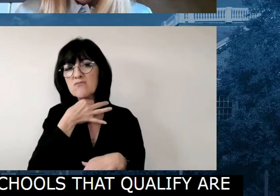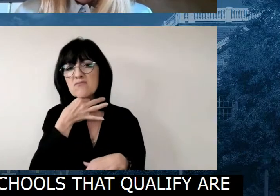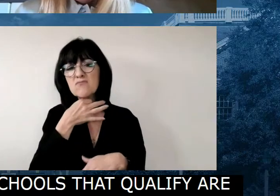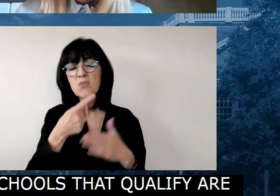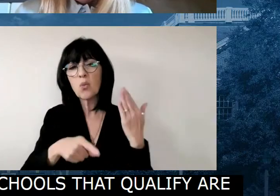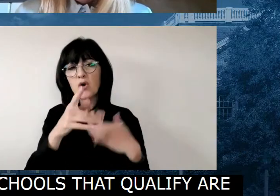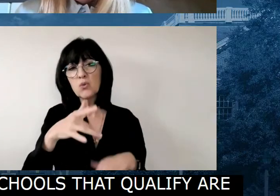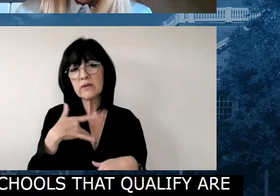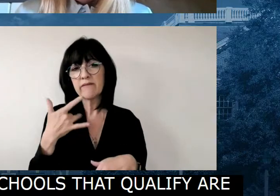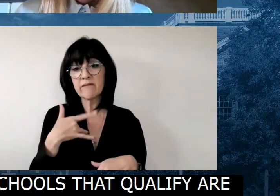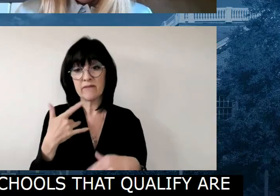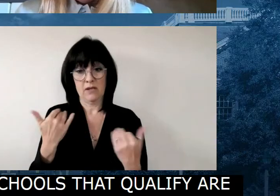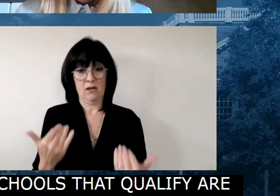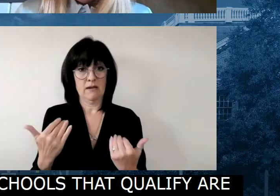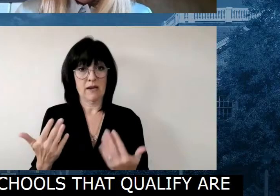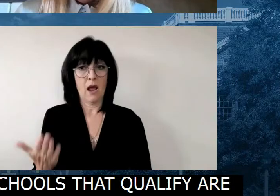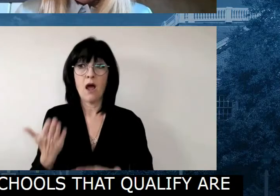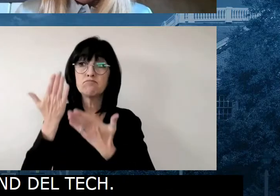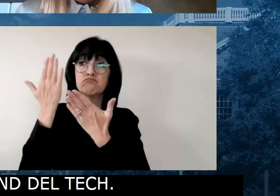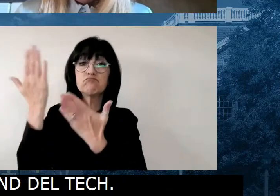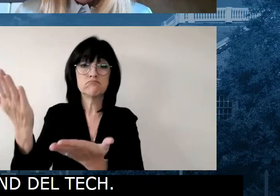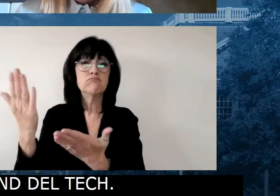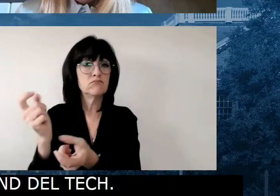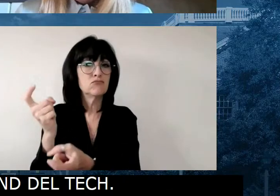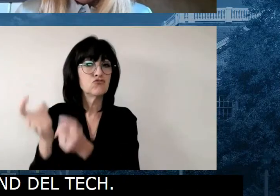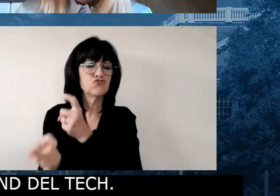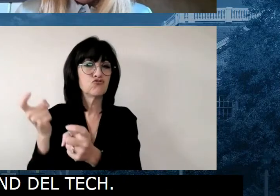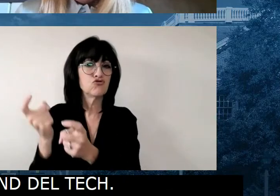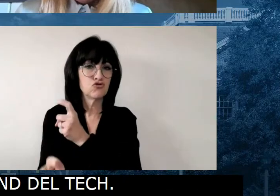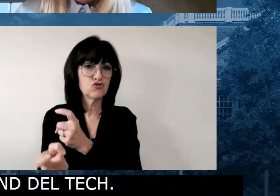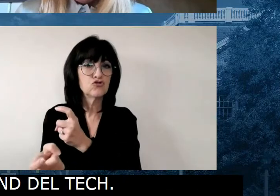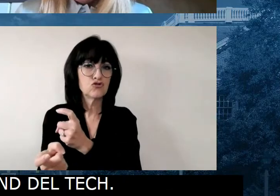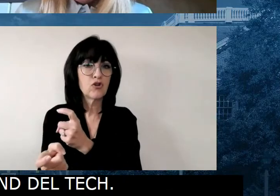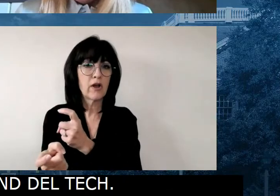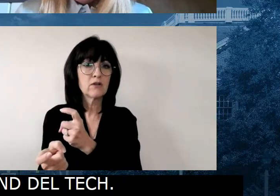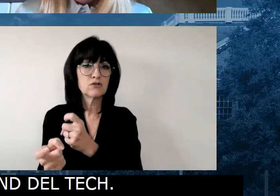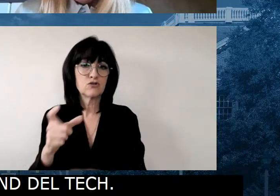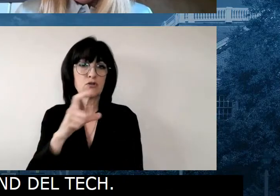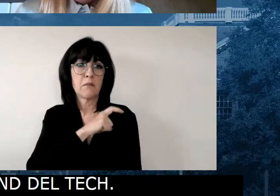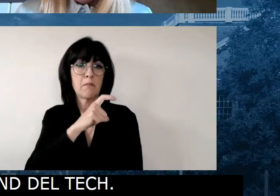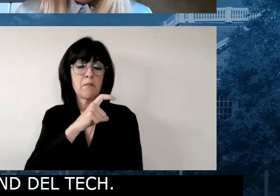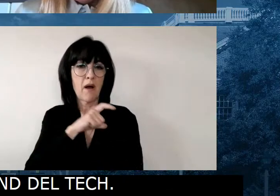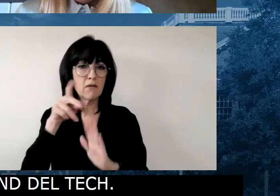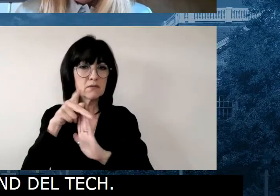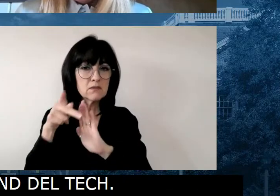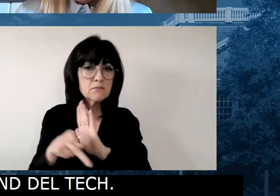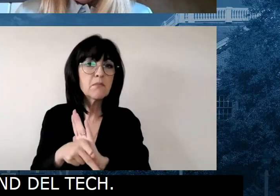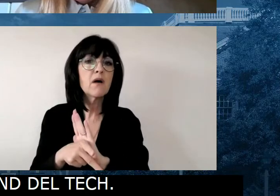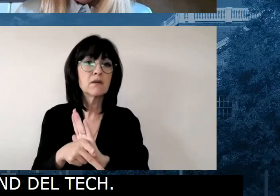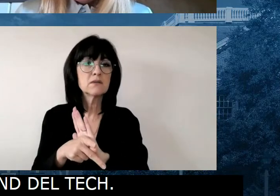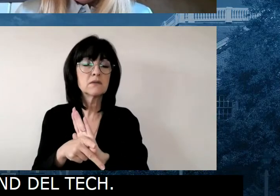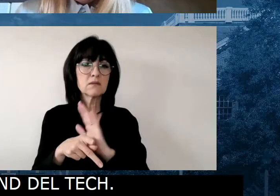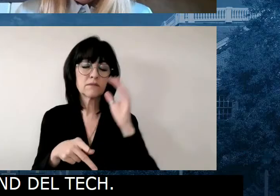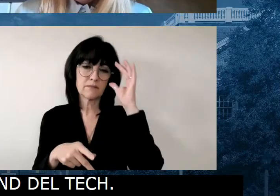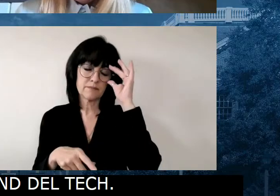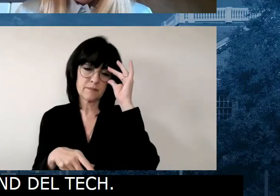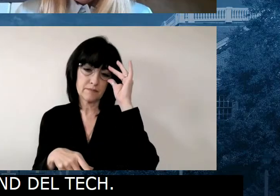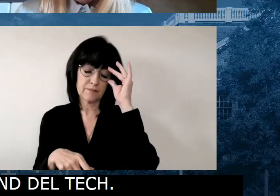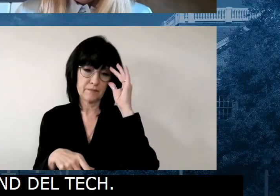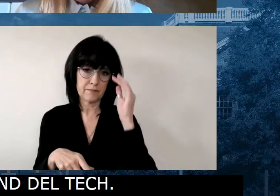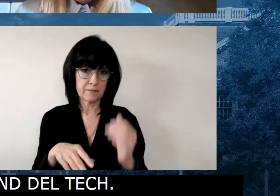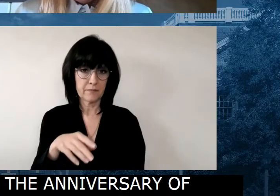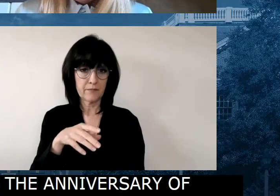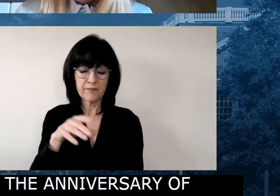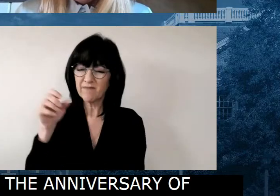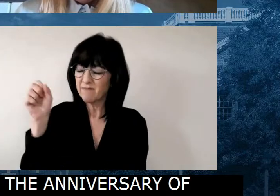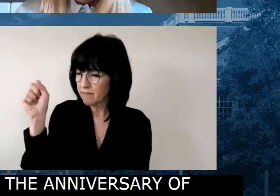so, you know, the incidents like the George Floyd in Minneapolis are sad, and